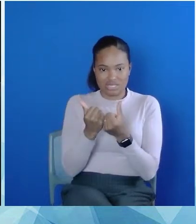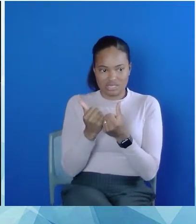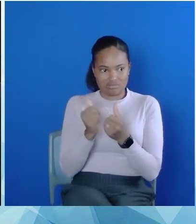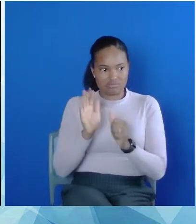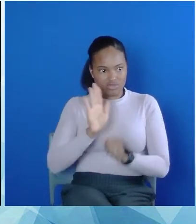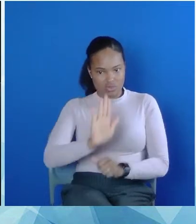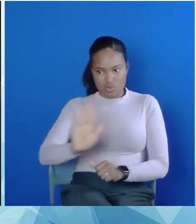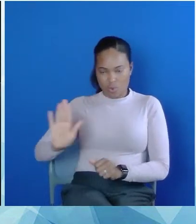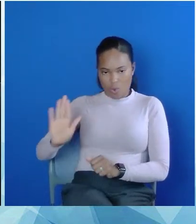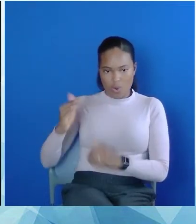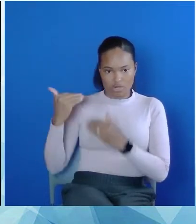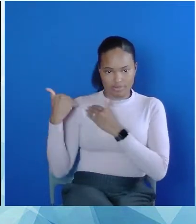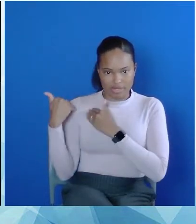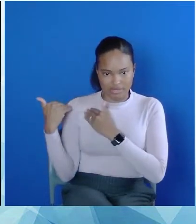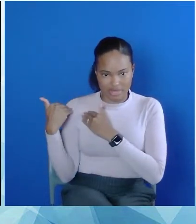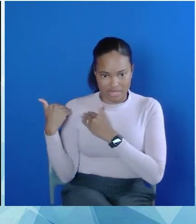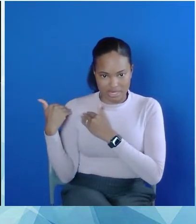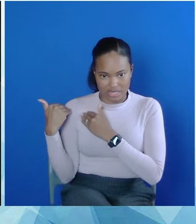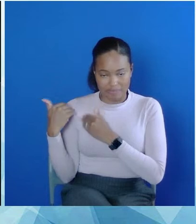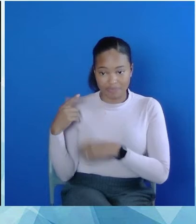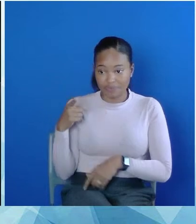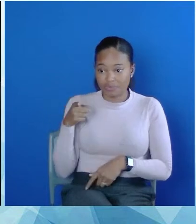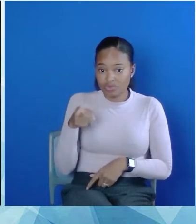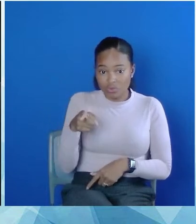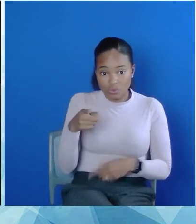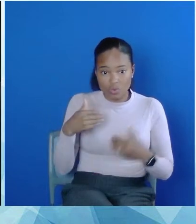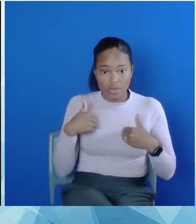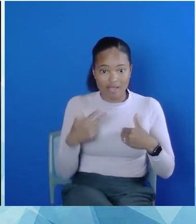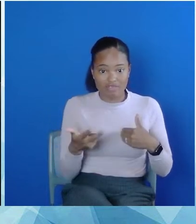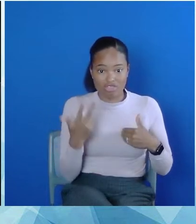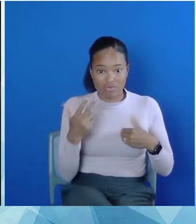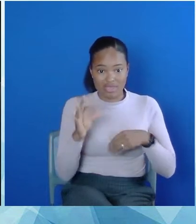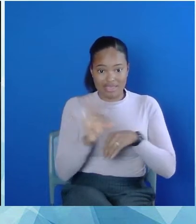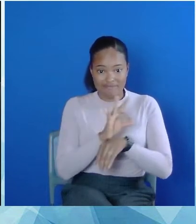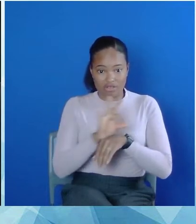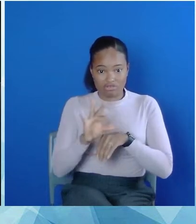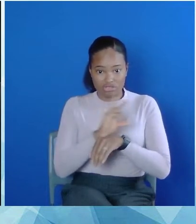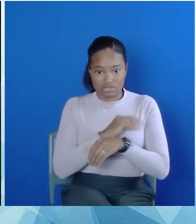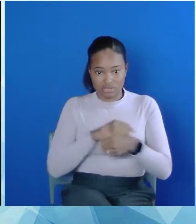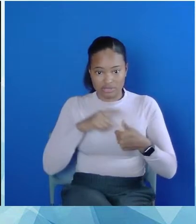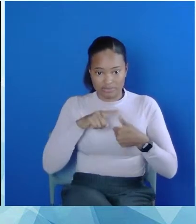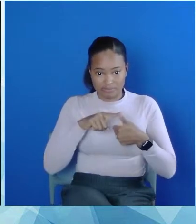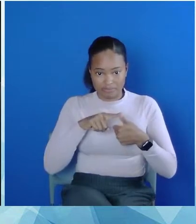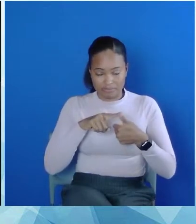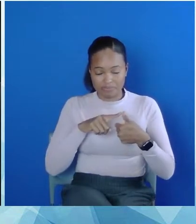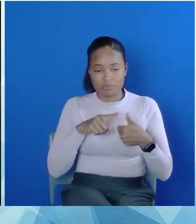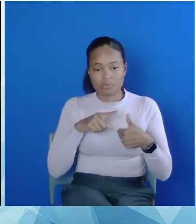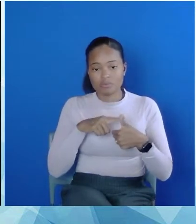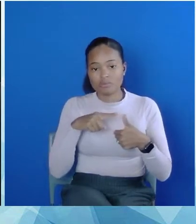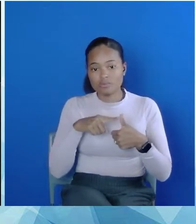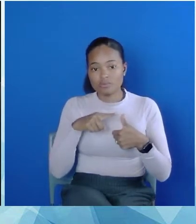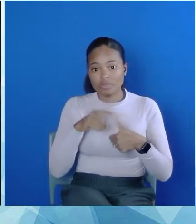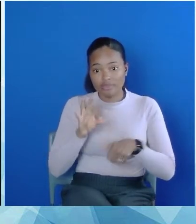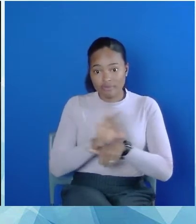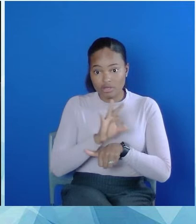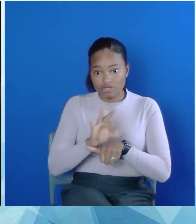So you have 3 functions within that responsibility. The first